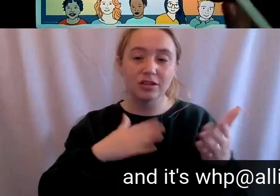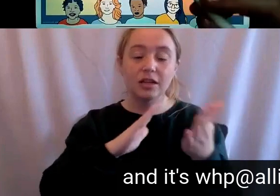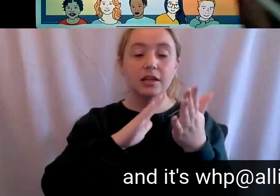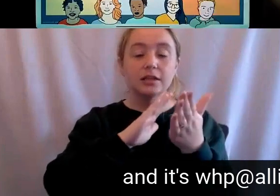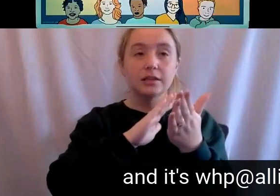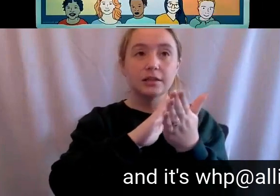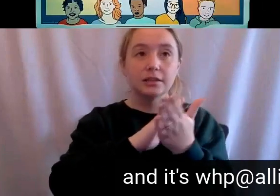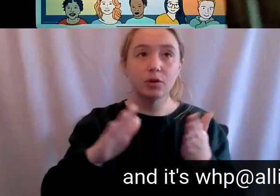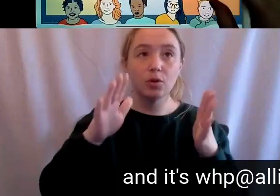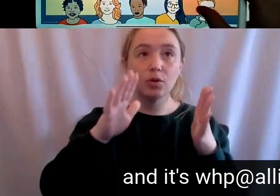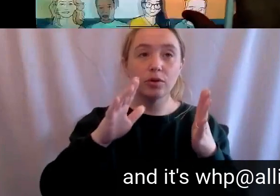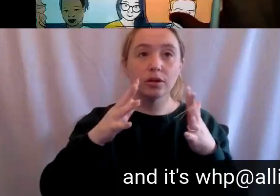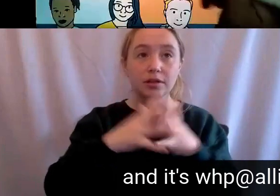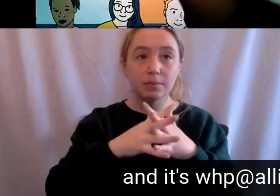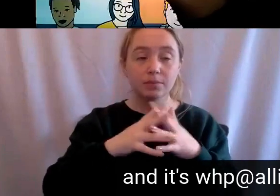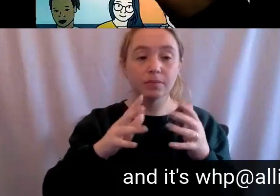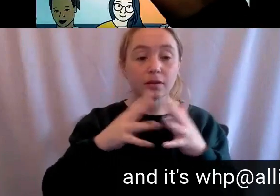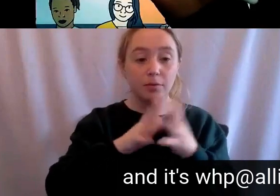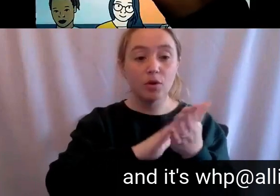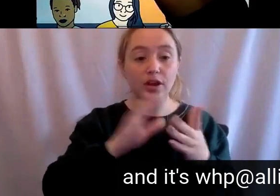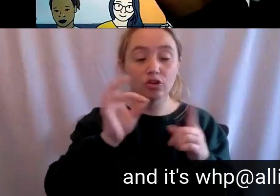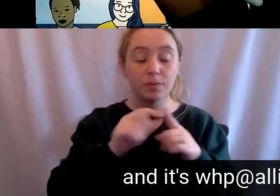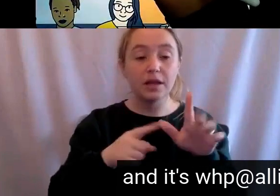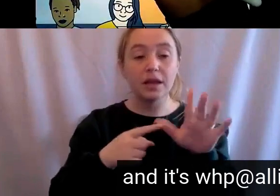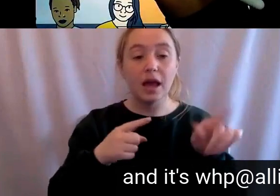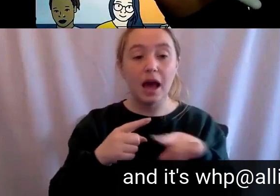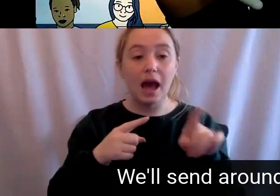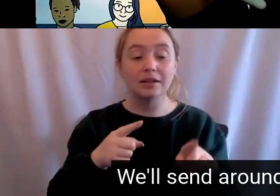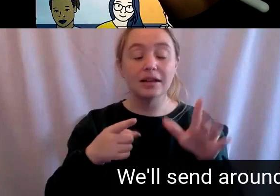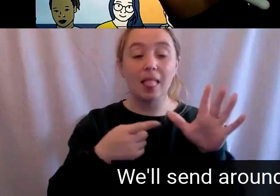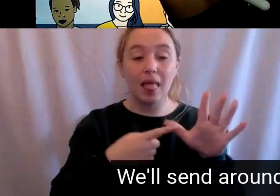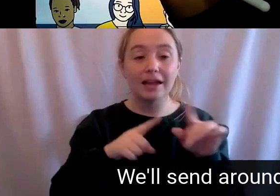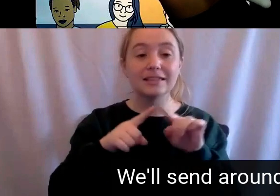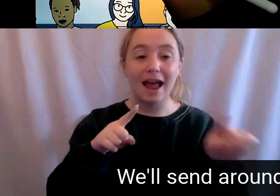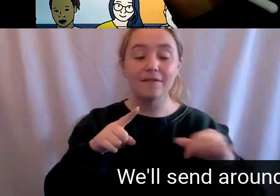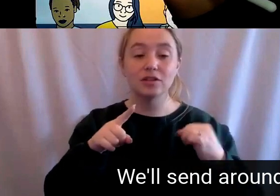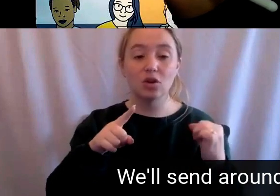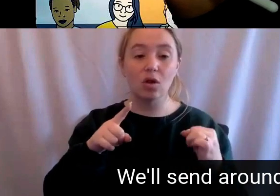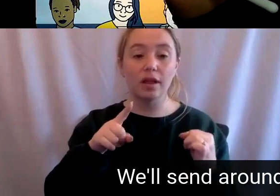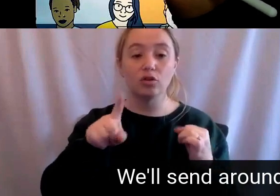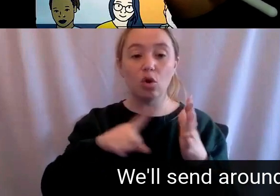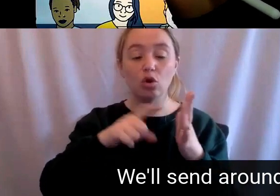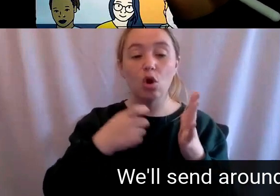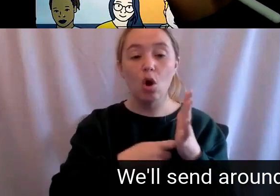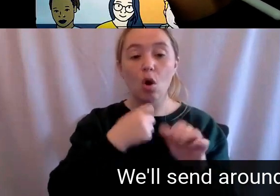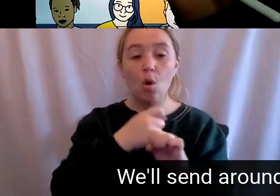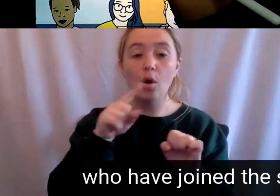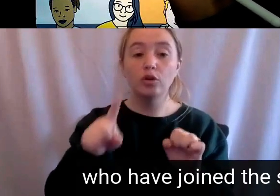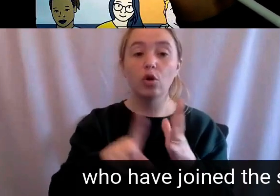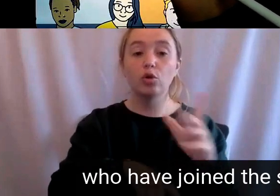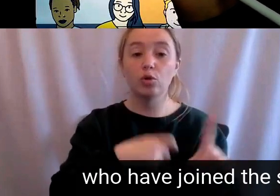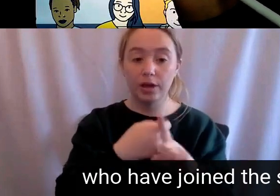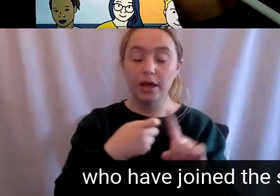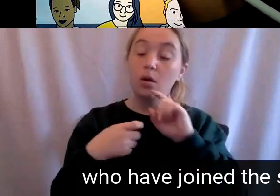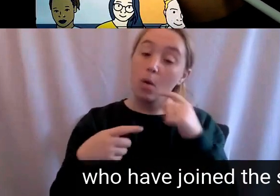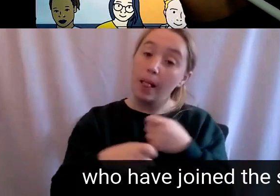Health Plan at alliance-scotland.org.uk. We'll send around an email